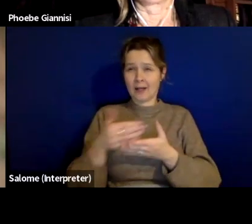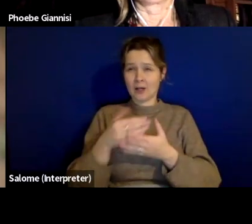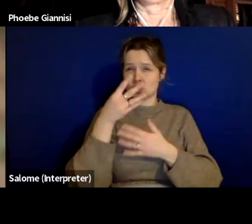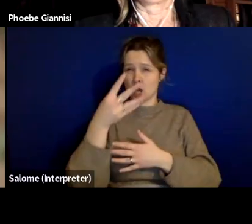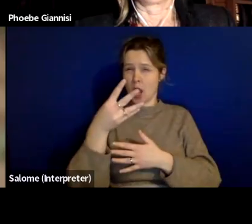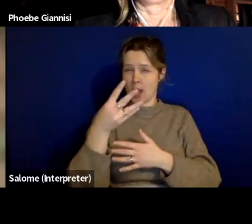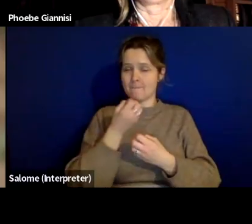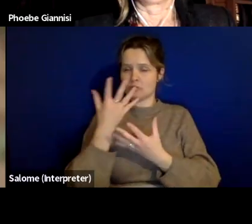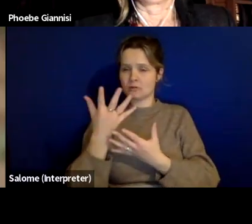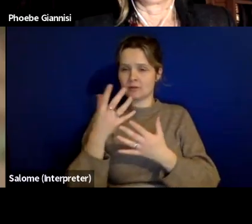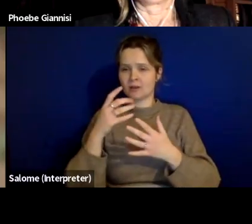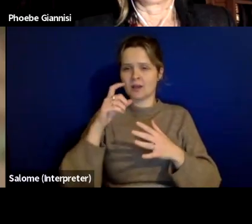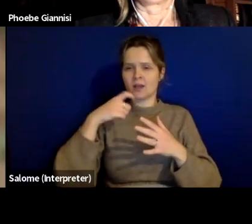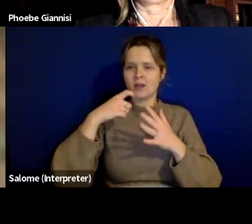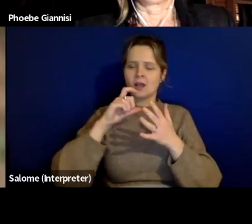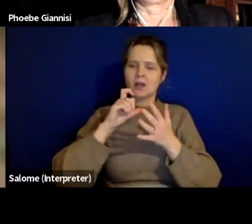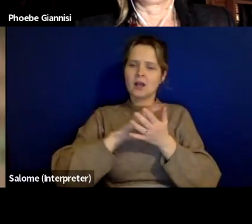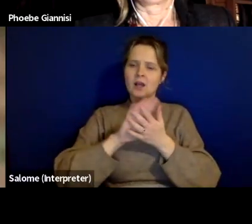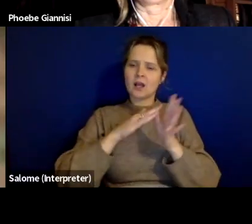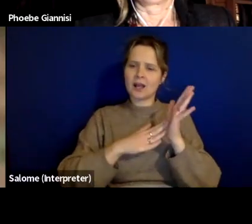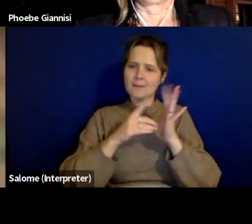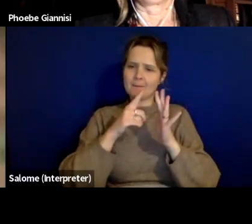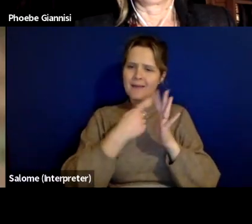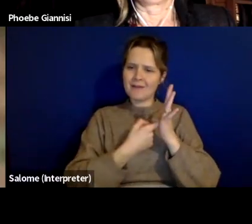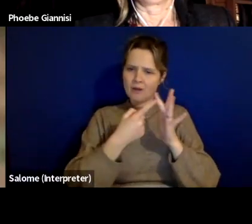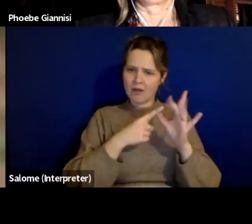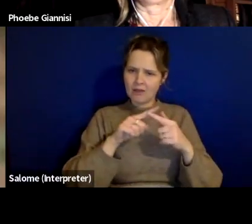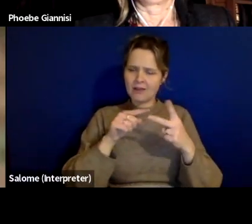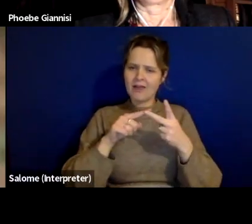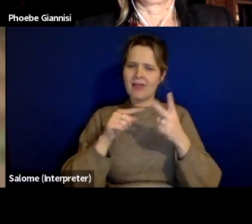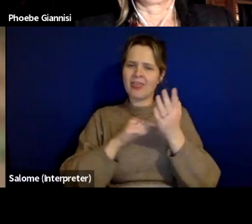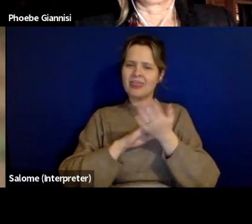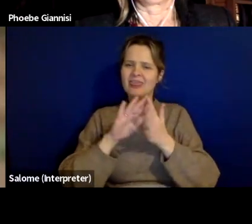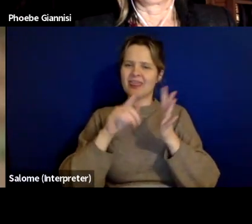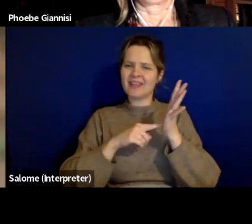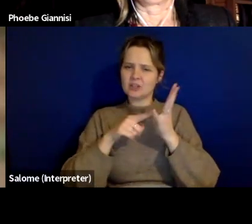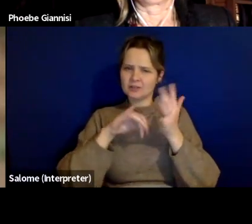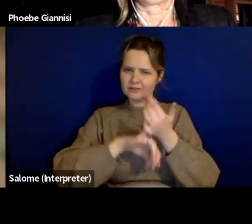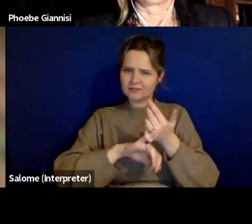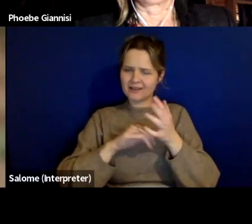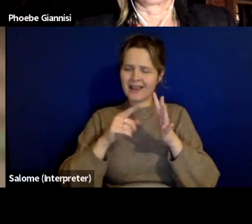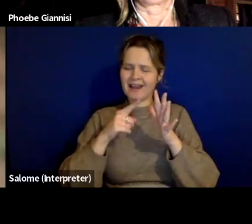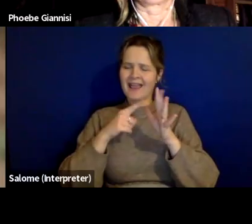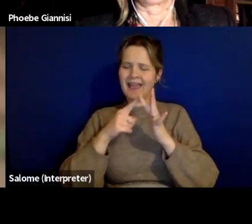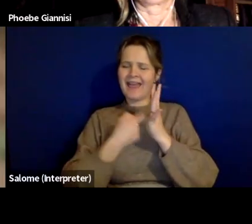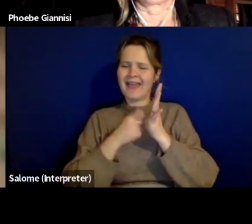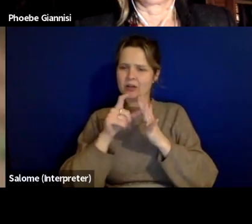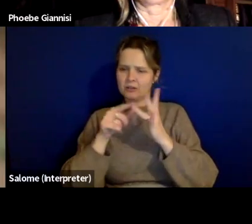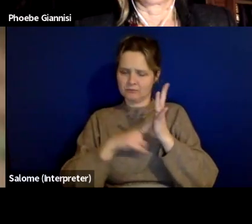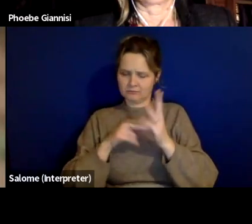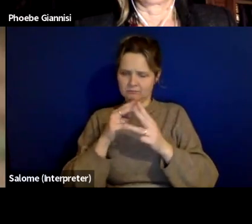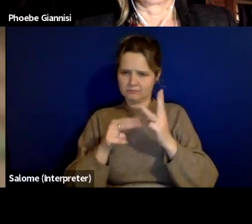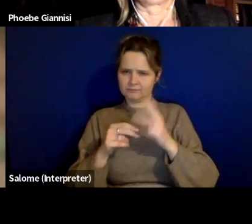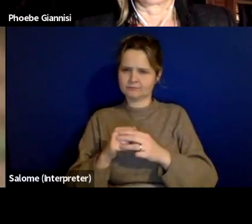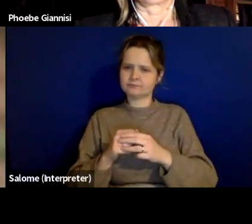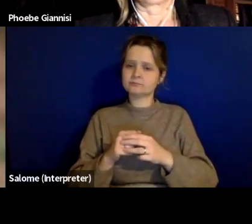including Chimera and Thetis and Adon. She is the professor of architecture at the University of